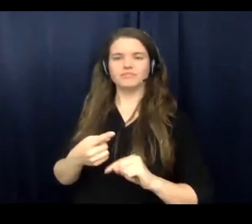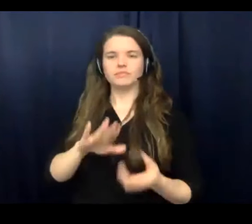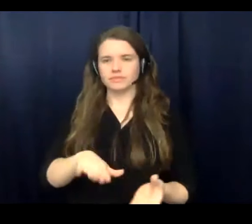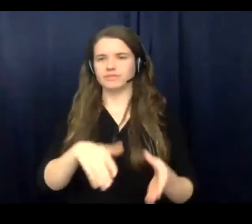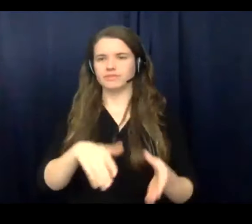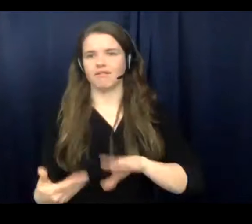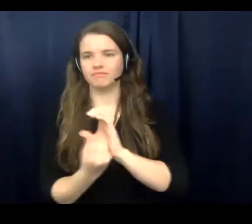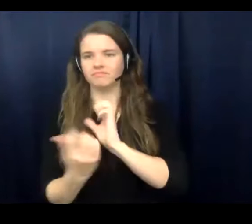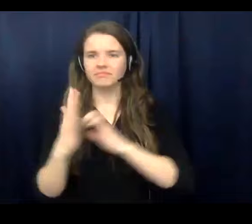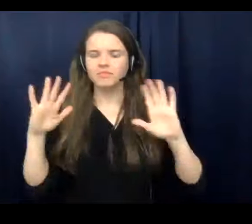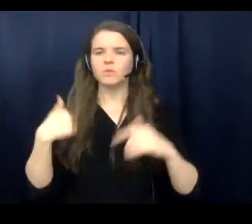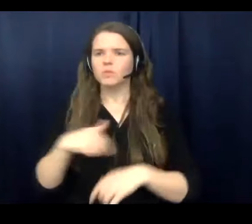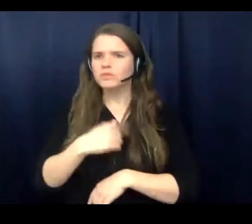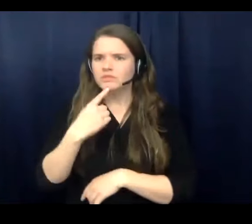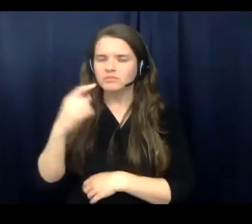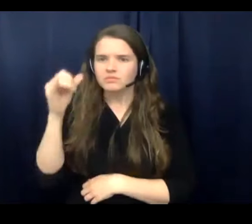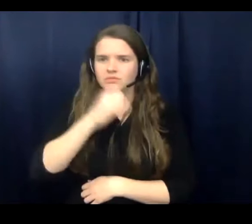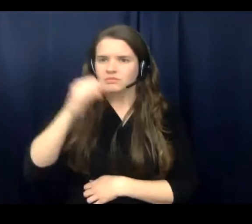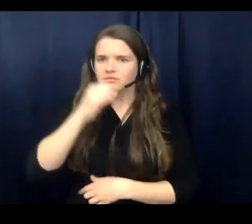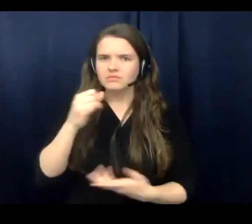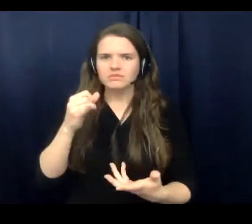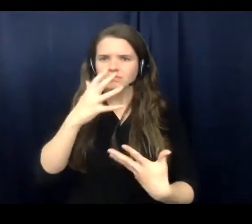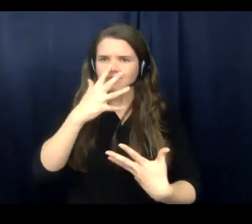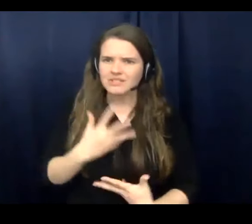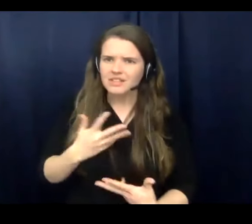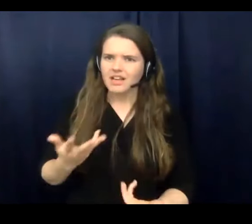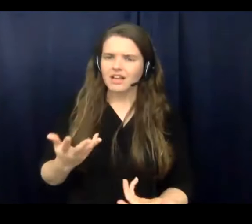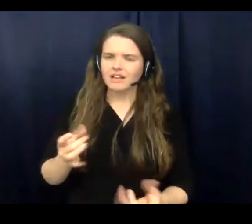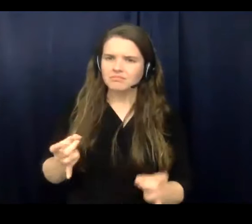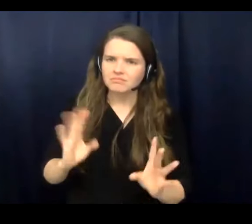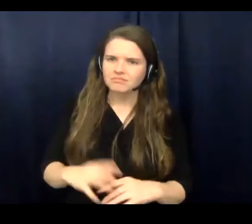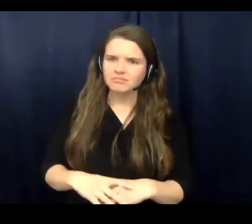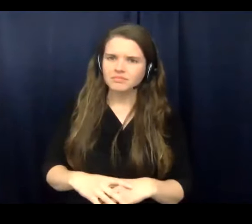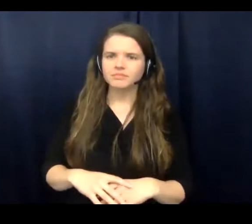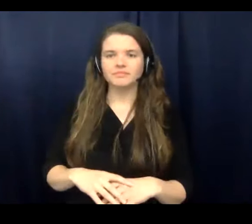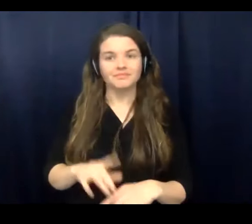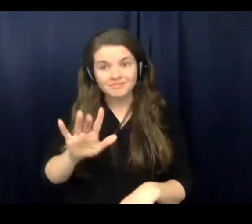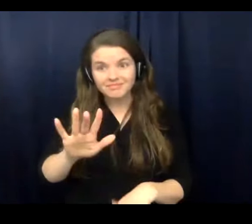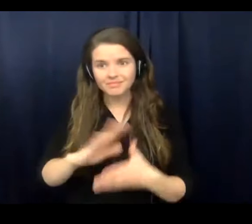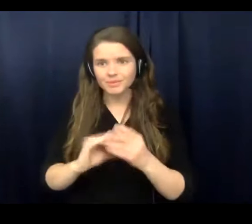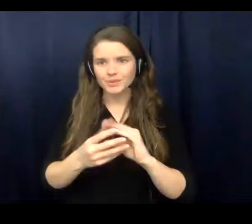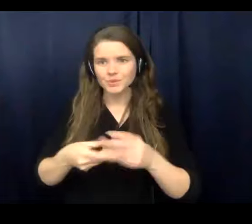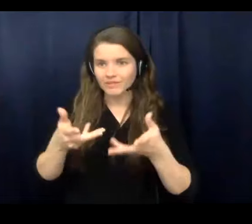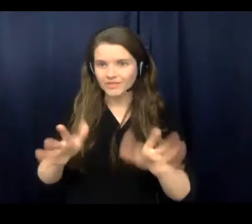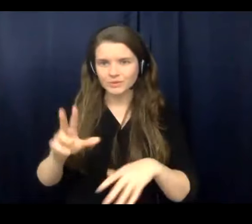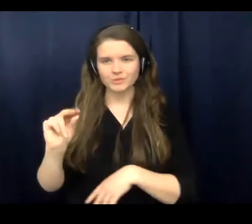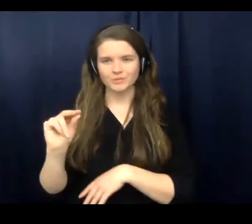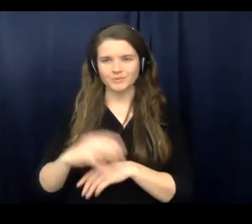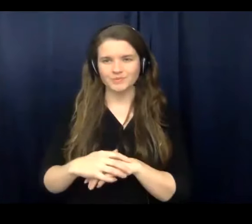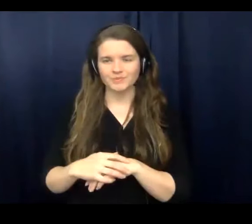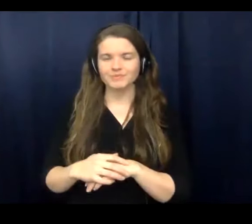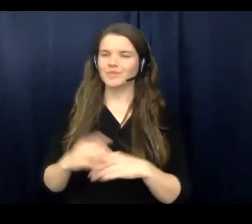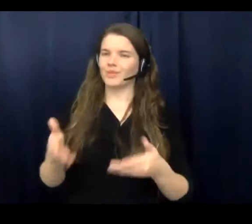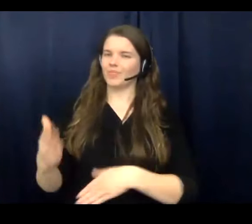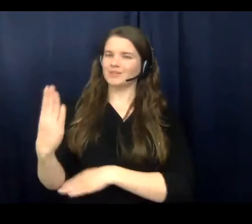wow, what a sad time. And yet, it's not the end of the story. And that's what we're celebrating this morning, the end of the story.